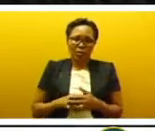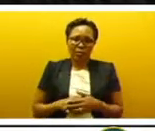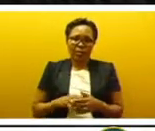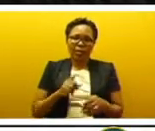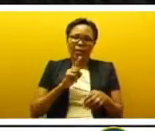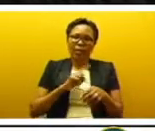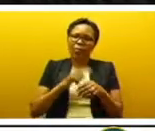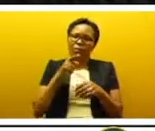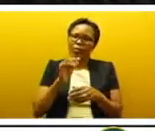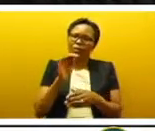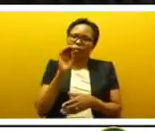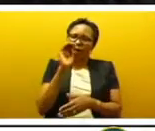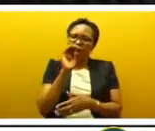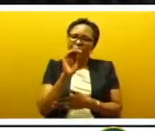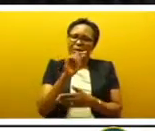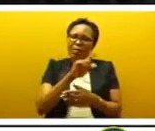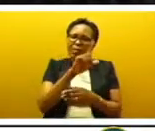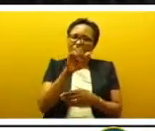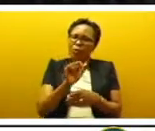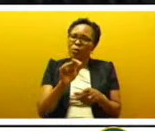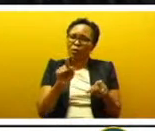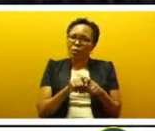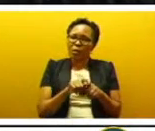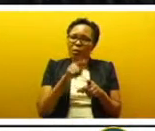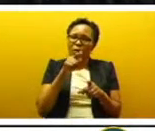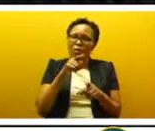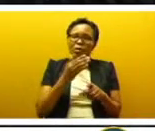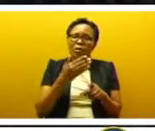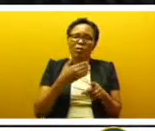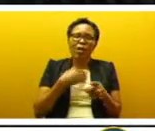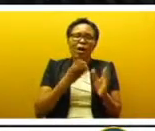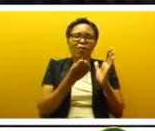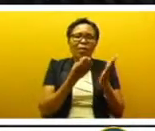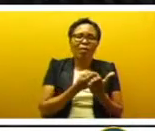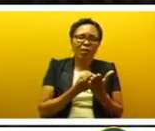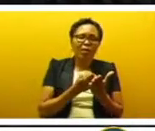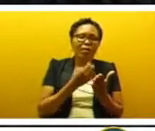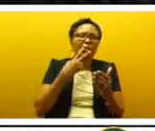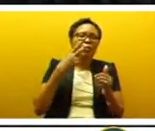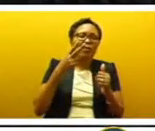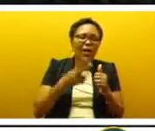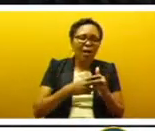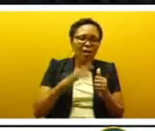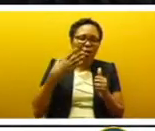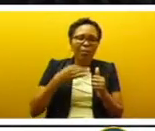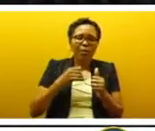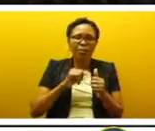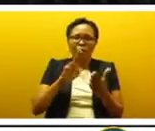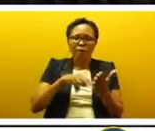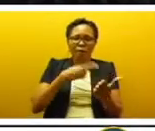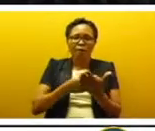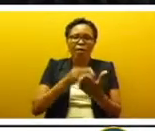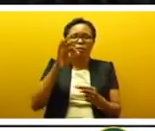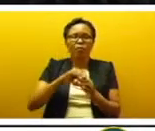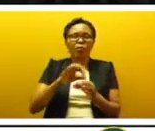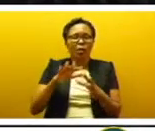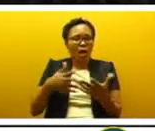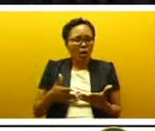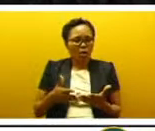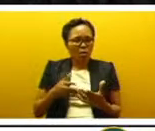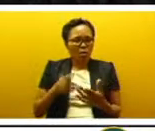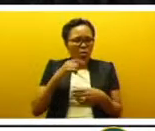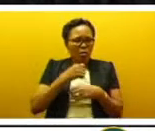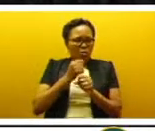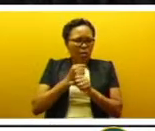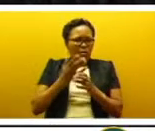you posed, how do you have evidence 700,000 people did not vote? You triggered some kind of